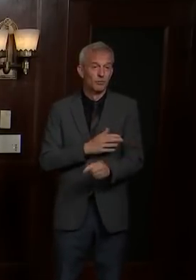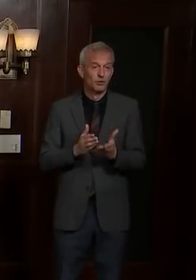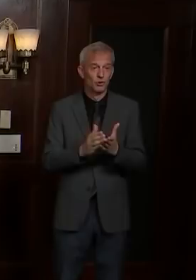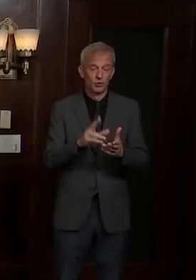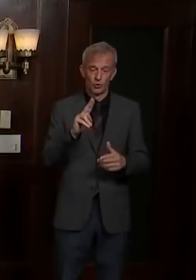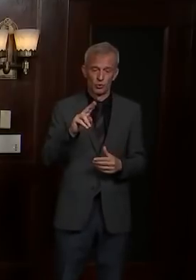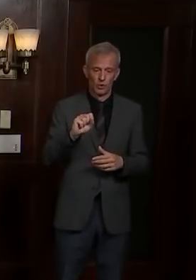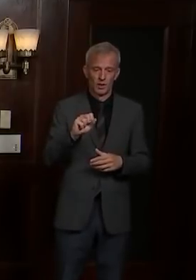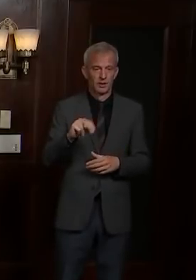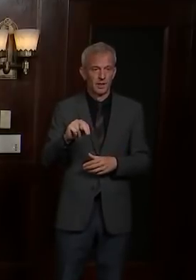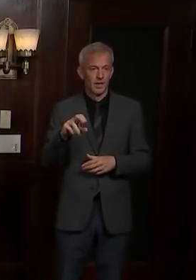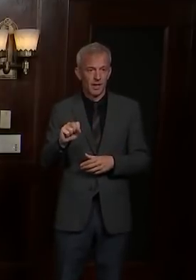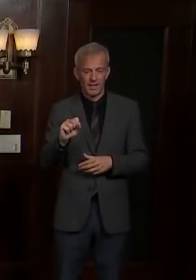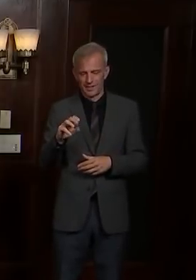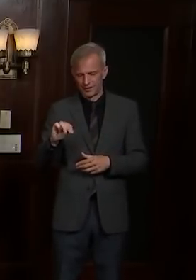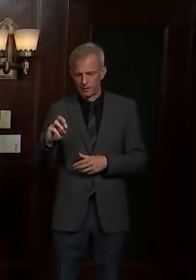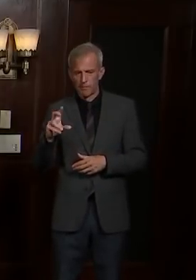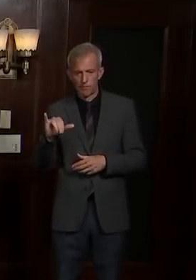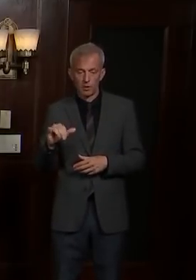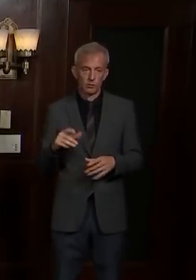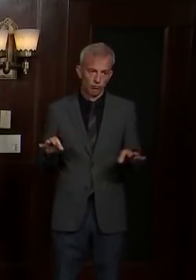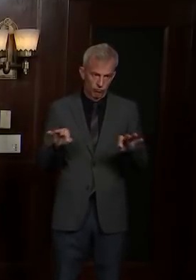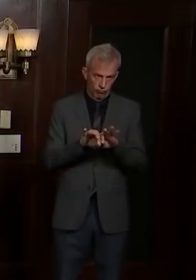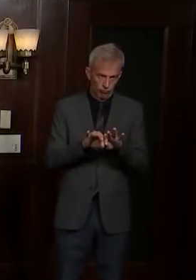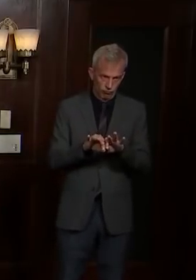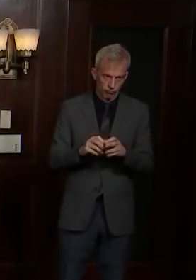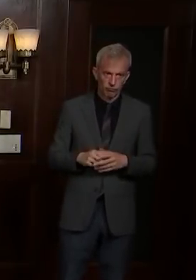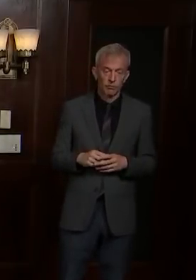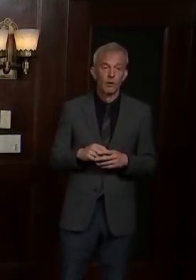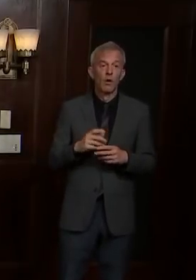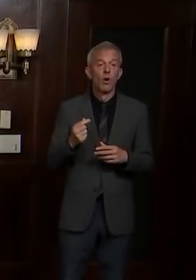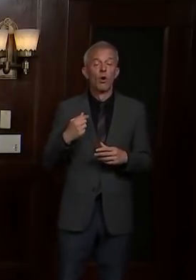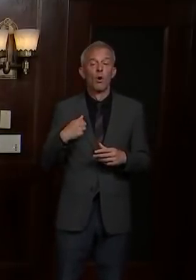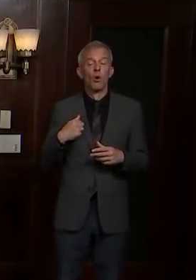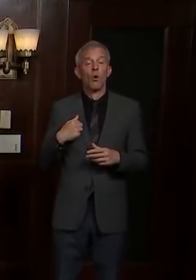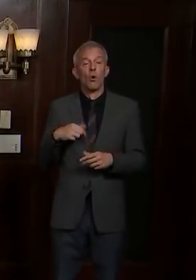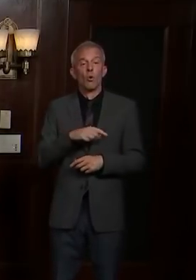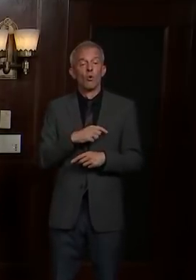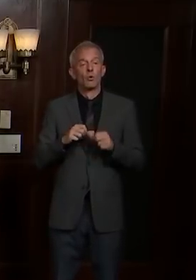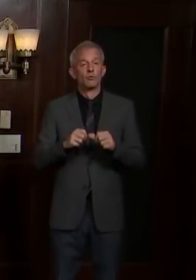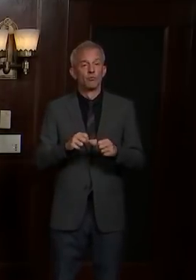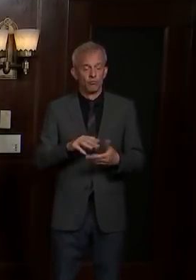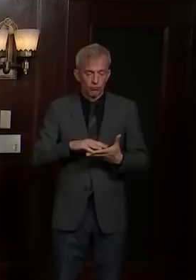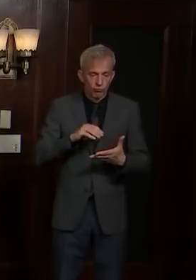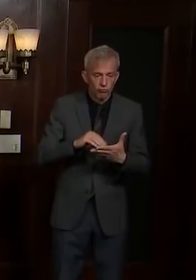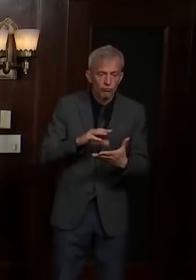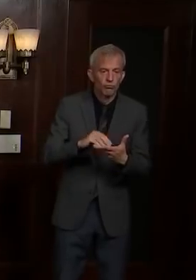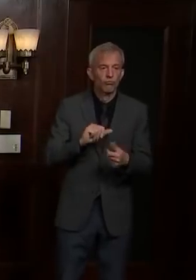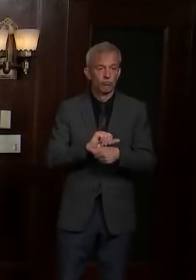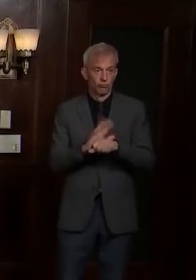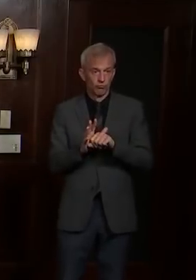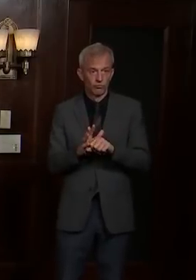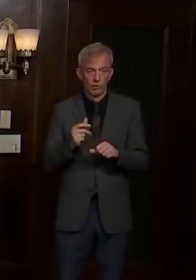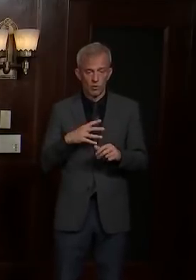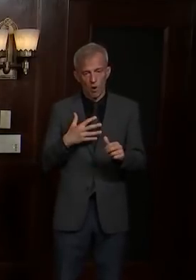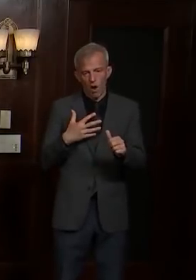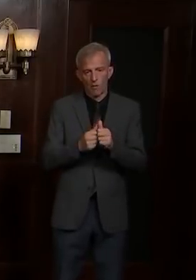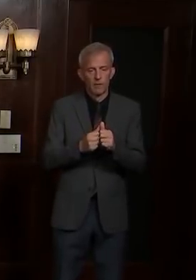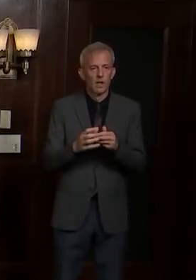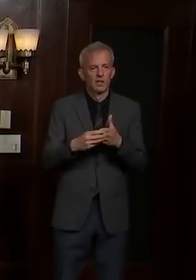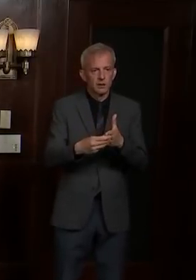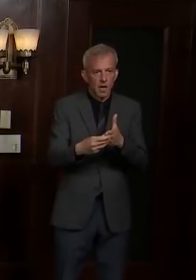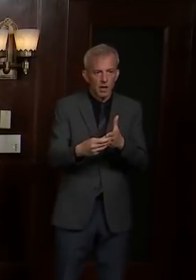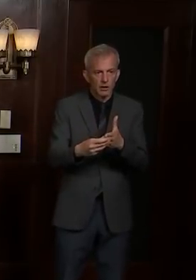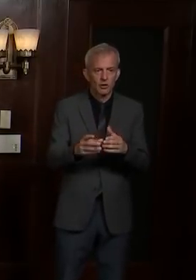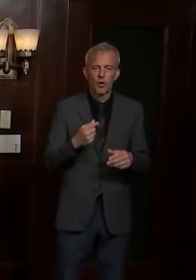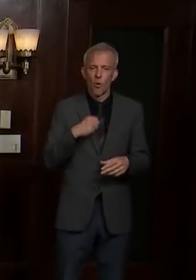step. But as we learn more about COVID-19, we are constantly updating guidance and orders so we don't just flatten the curve, we